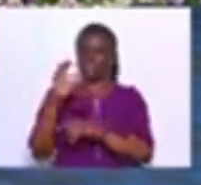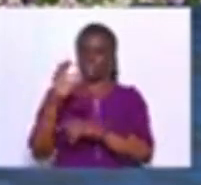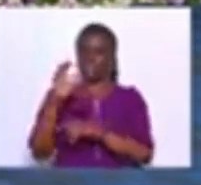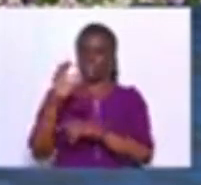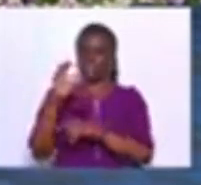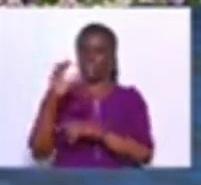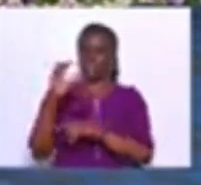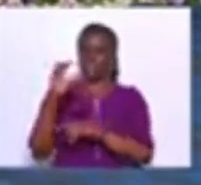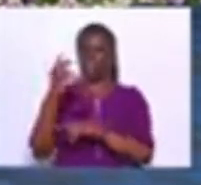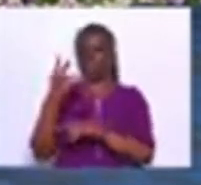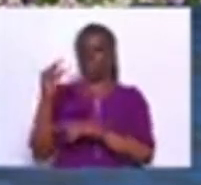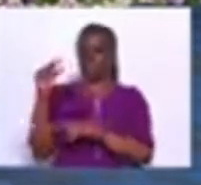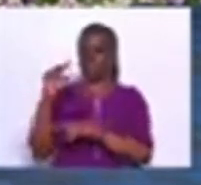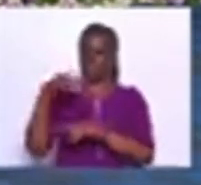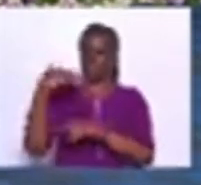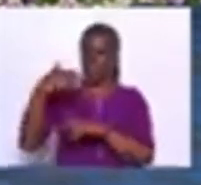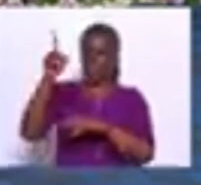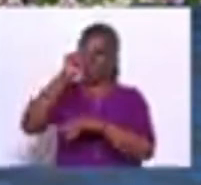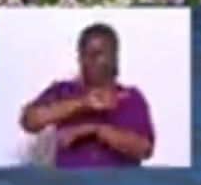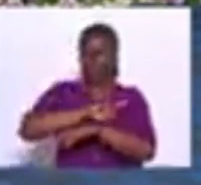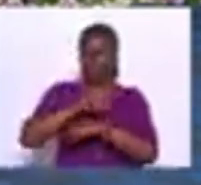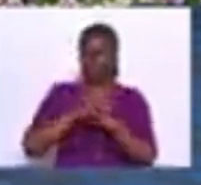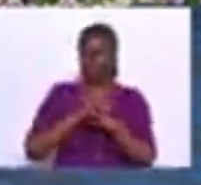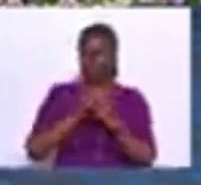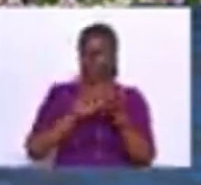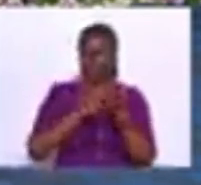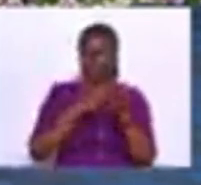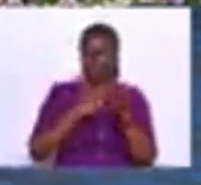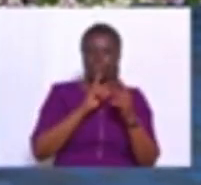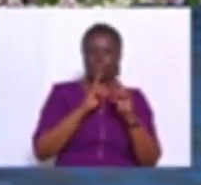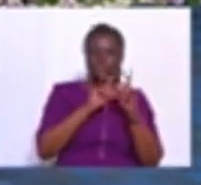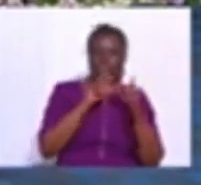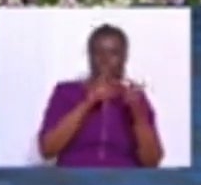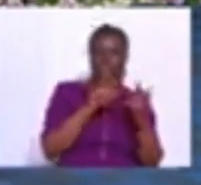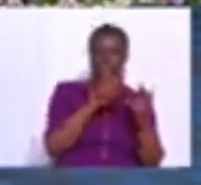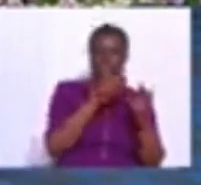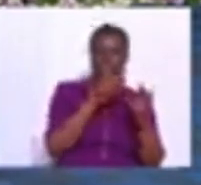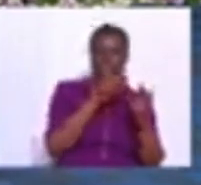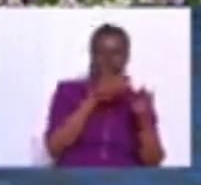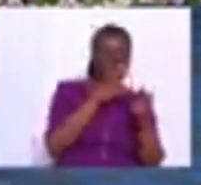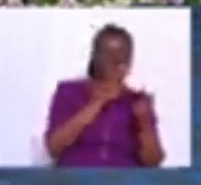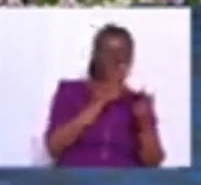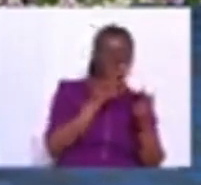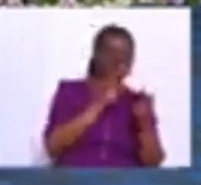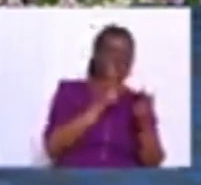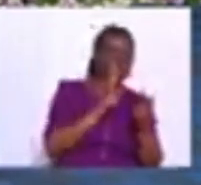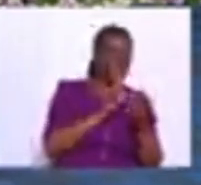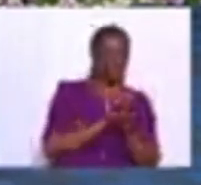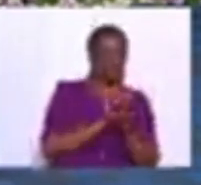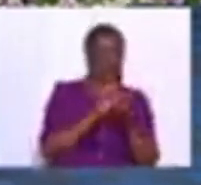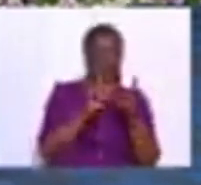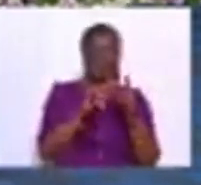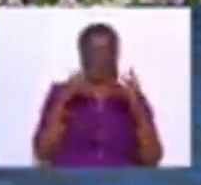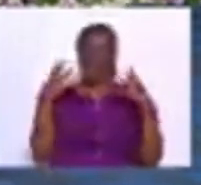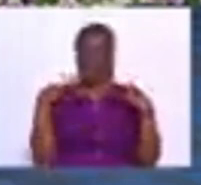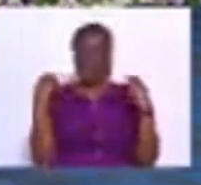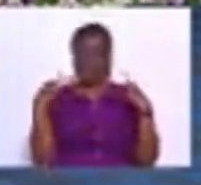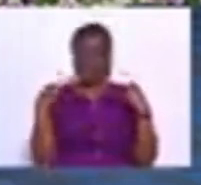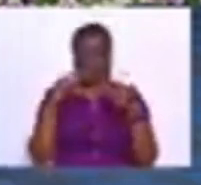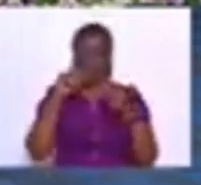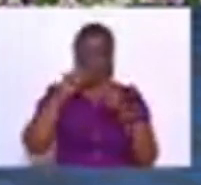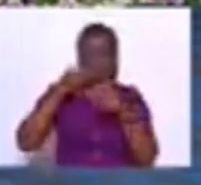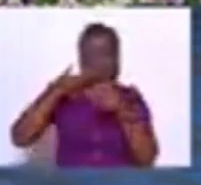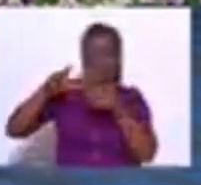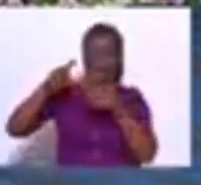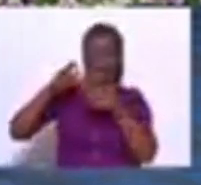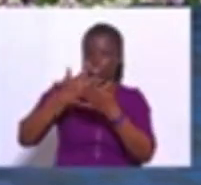healthy lifestyle, all that has been talked about since we've been here, the water, the exercise, the diet, you need to add these things to improve